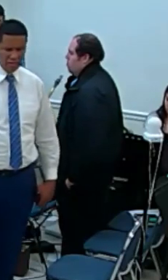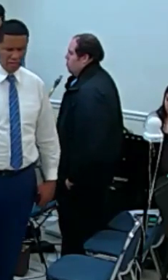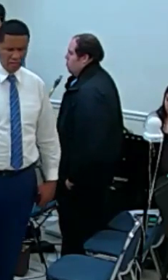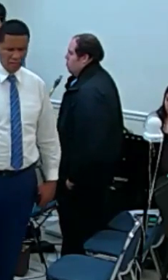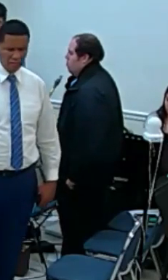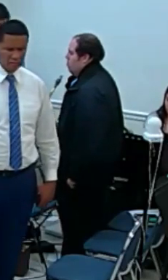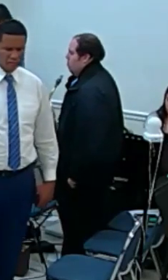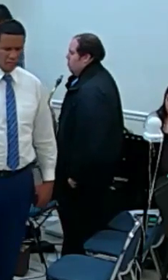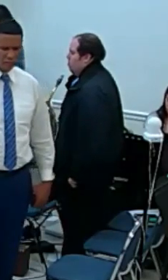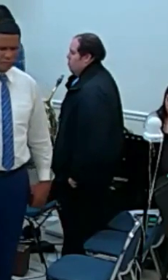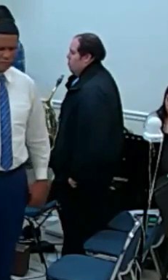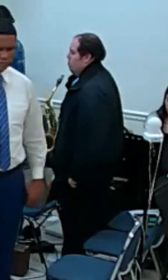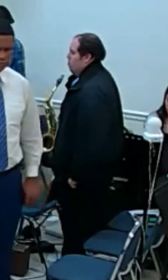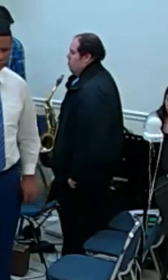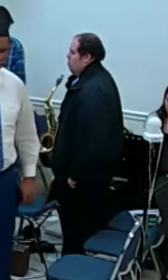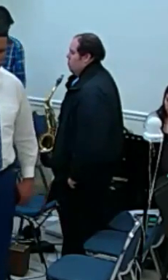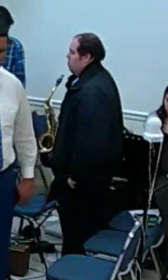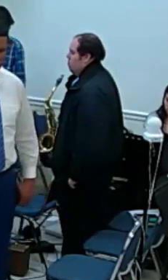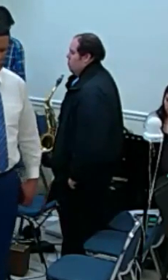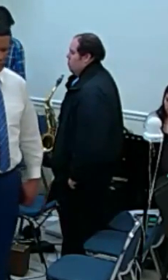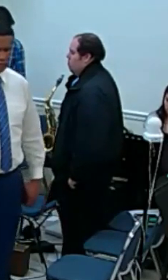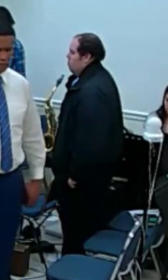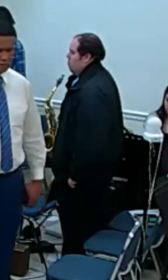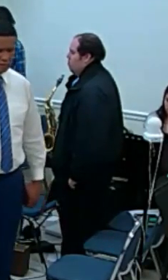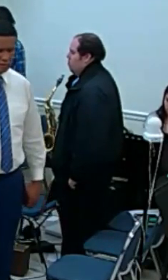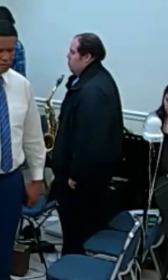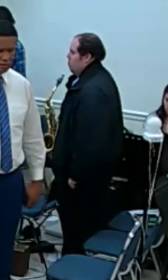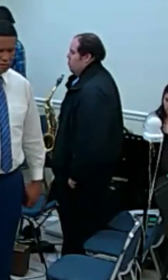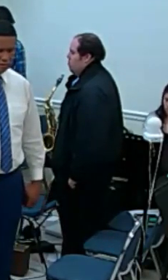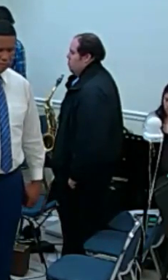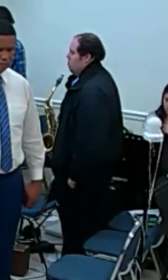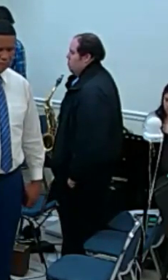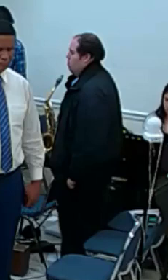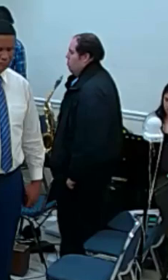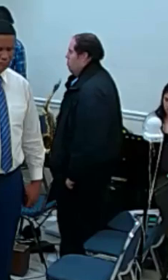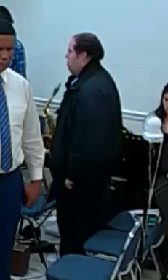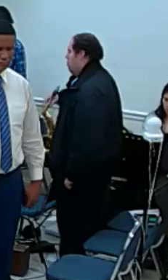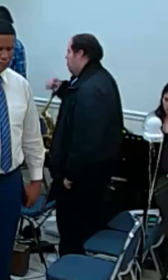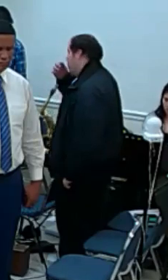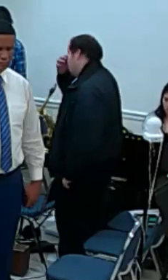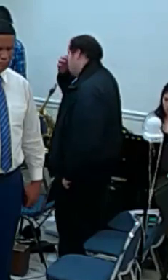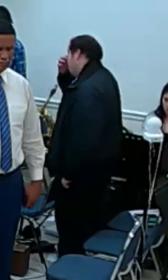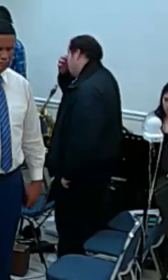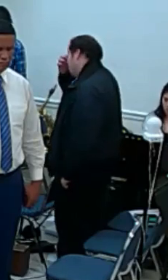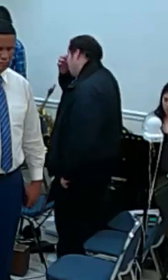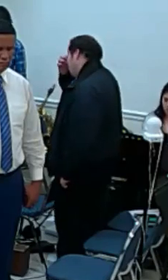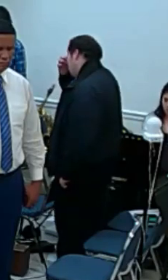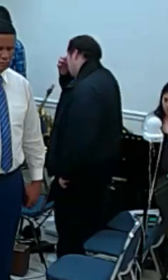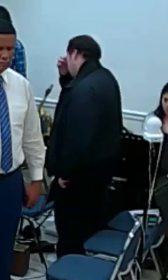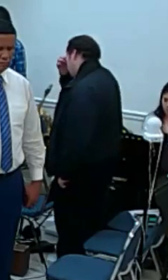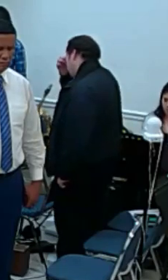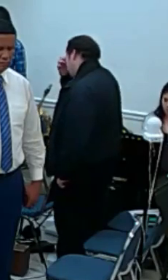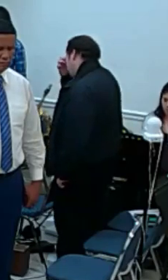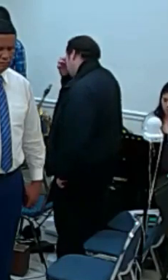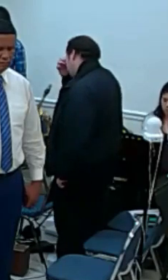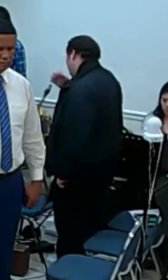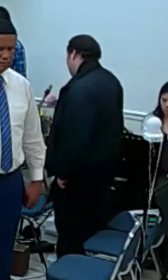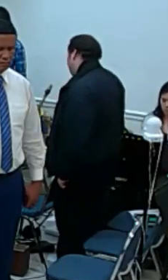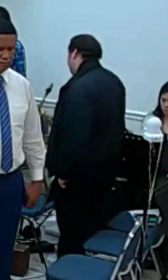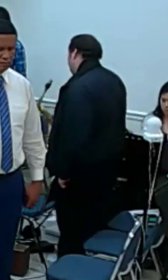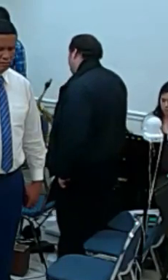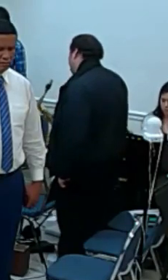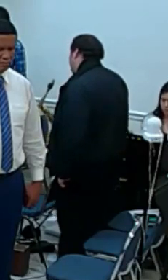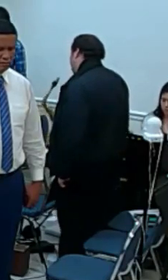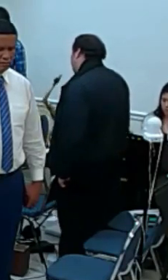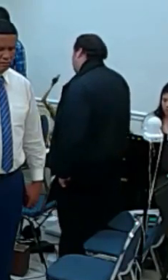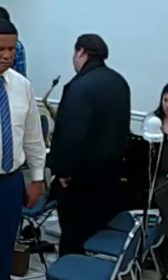in your path, Lord. Teach them to respect your teachings, Lord. Help,